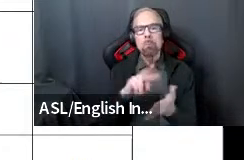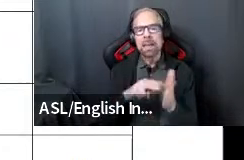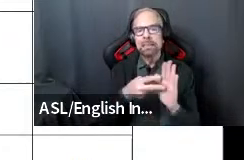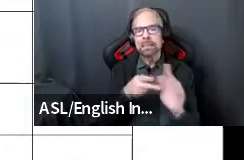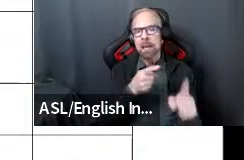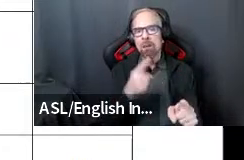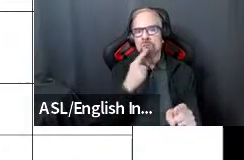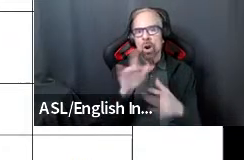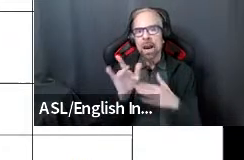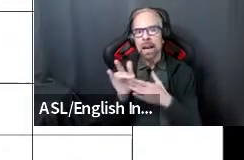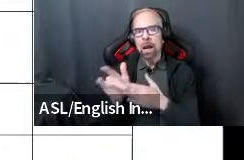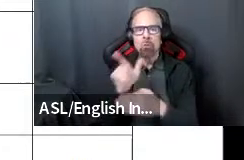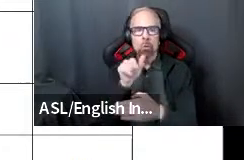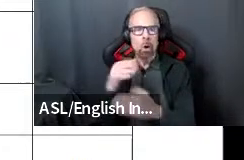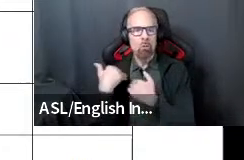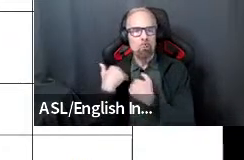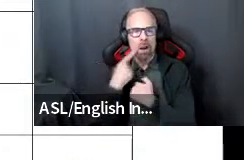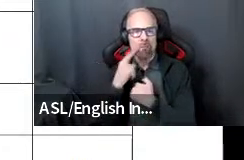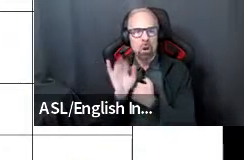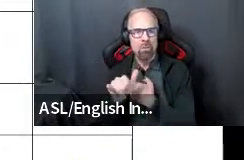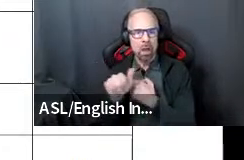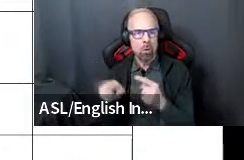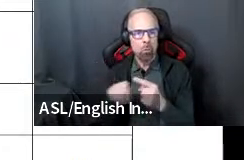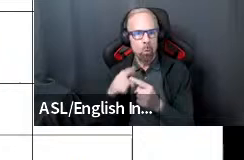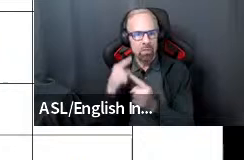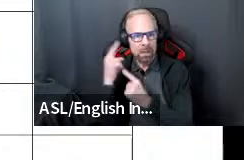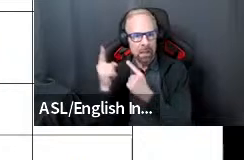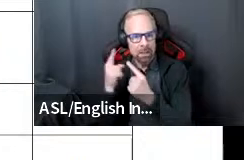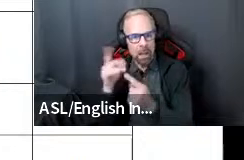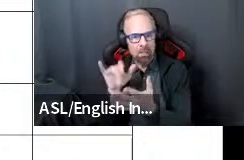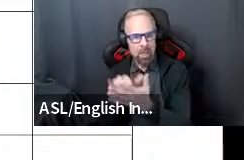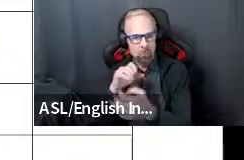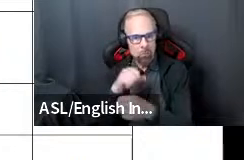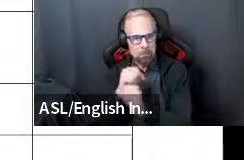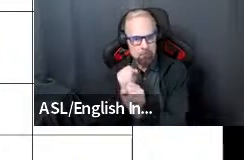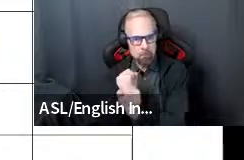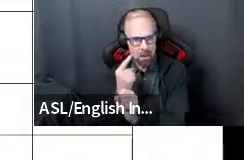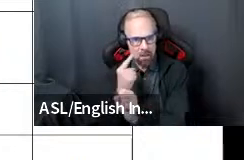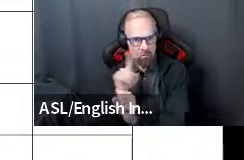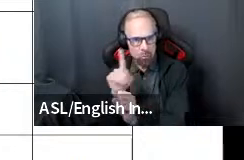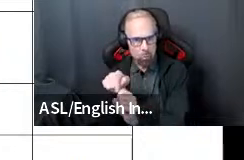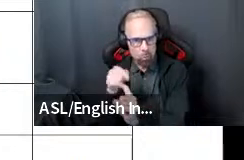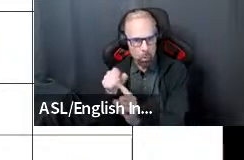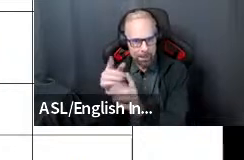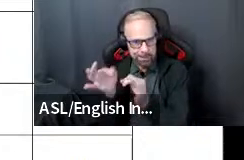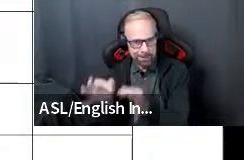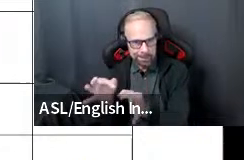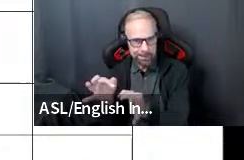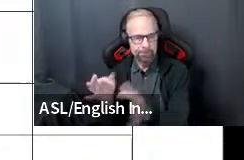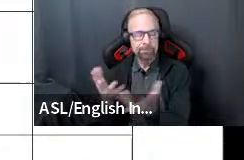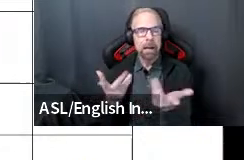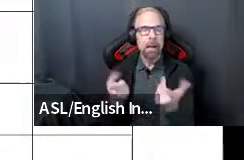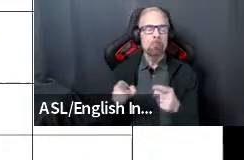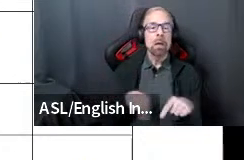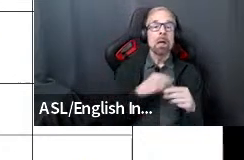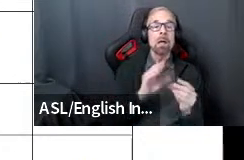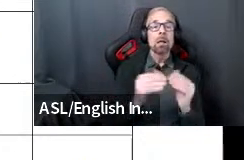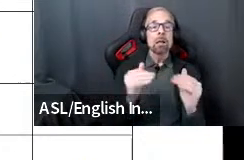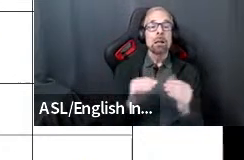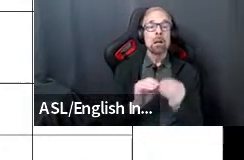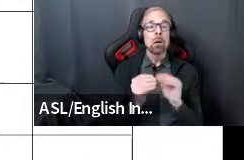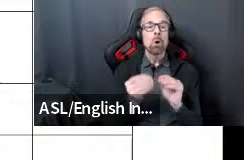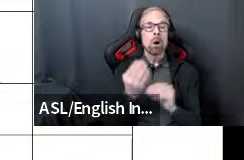whoever's responsible for that these considerations are made in those decisions. For number